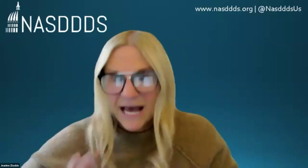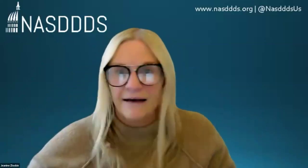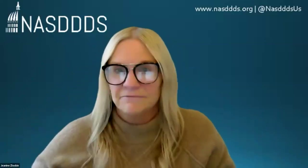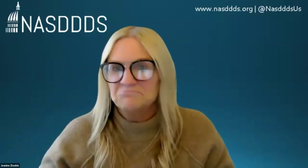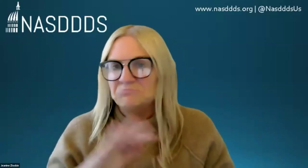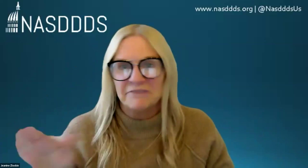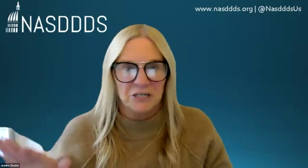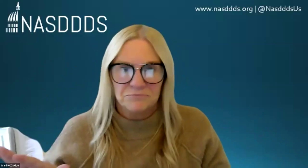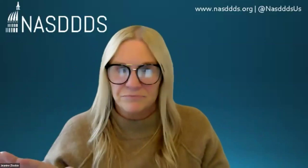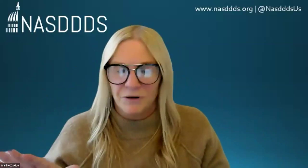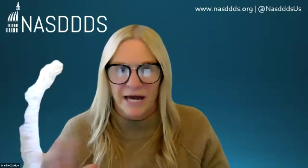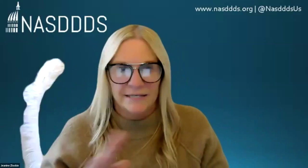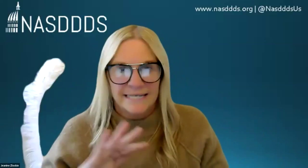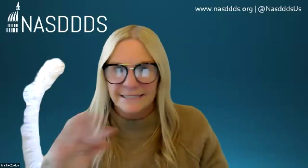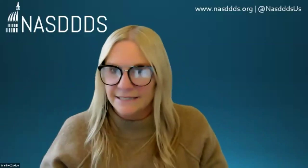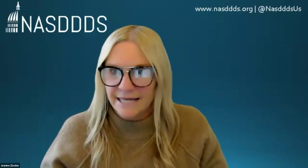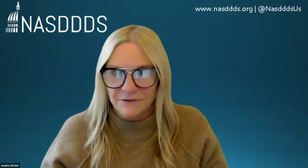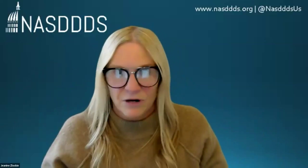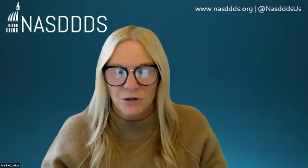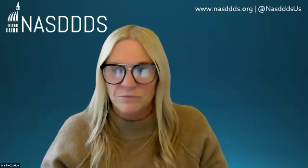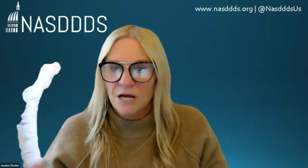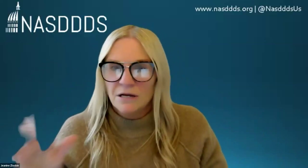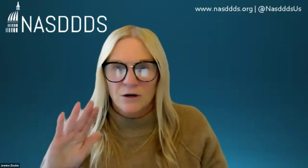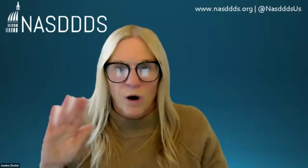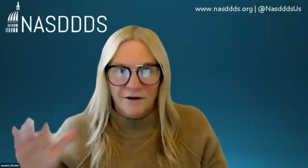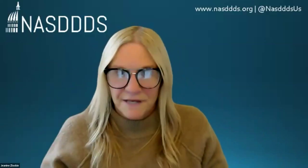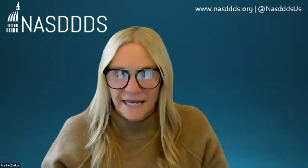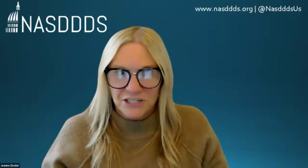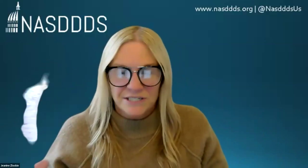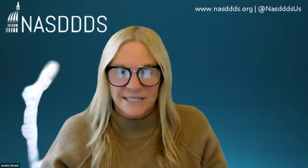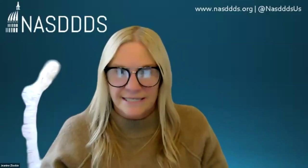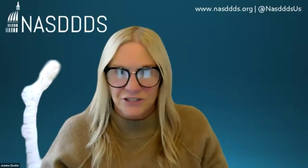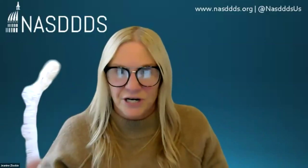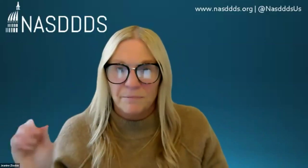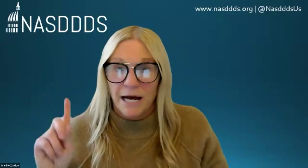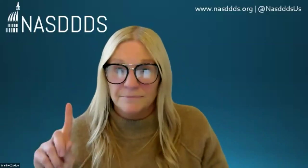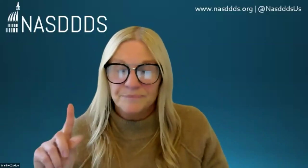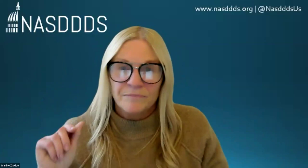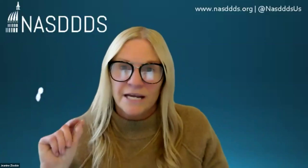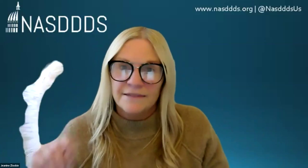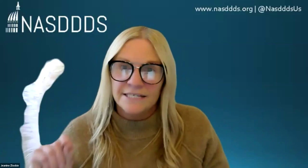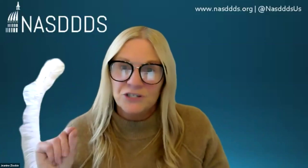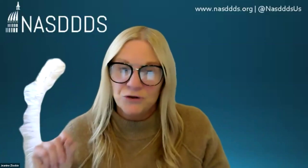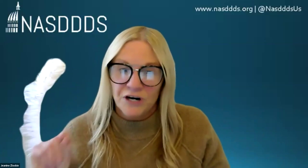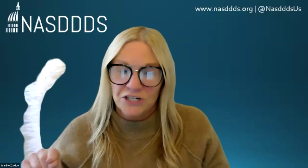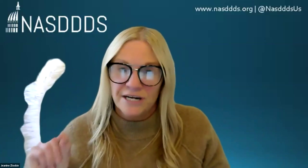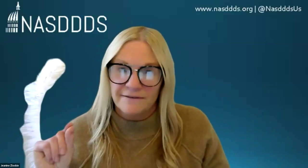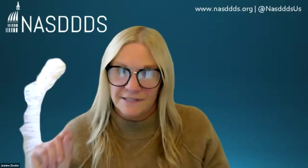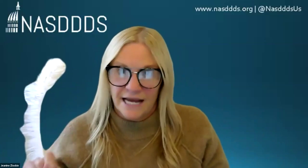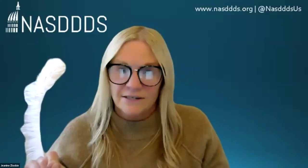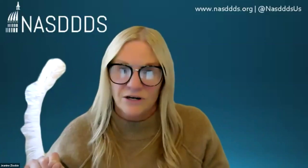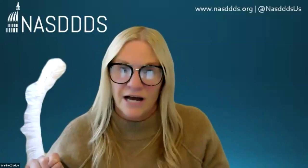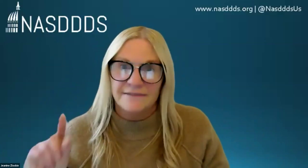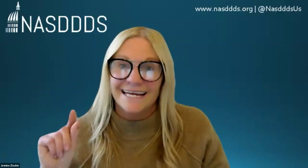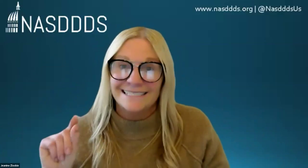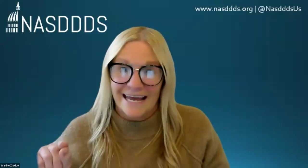managers have to have, never, okay? States can set their own qualifications, et cetera. But in this new version of